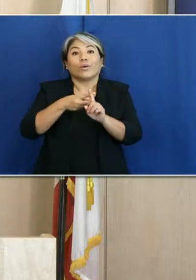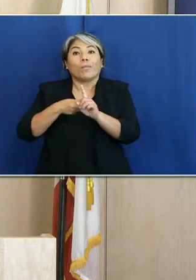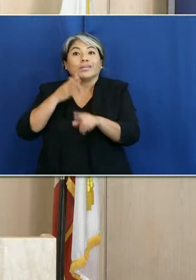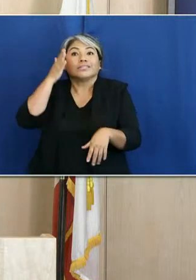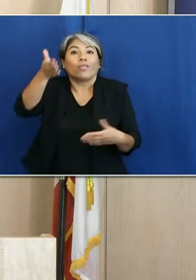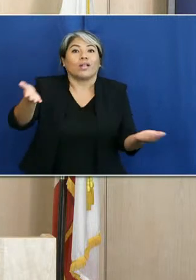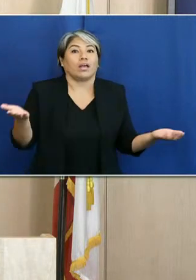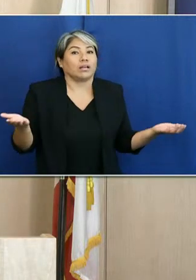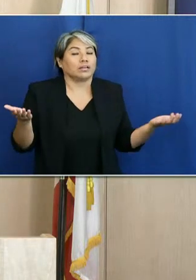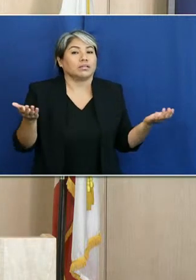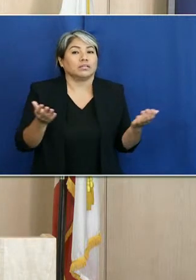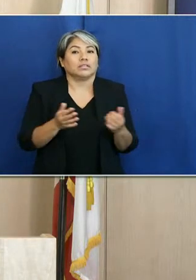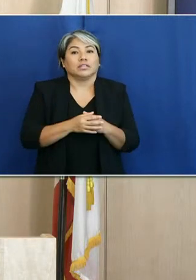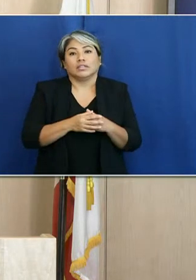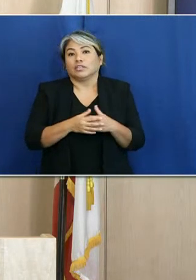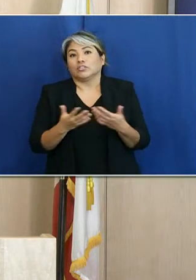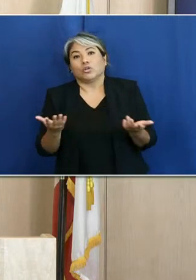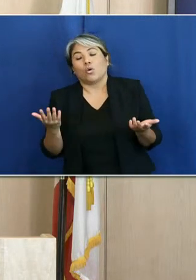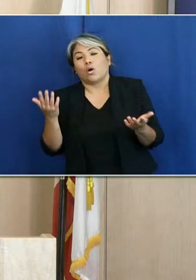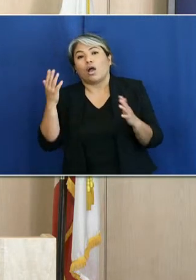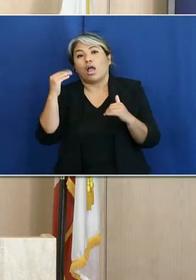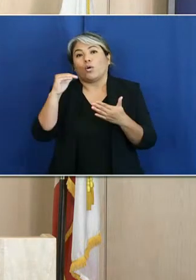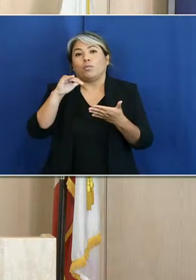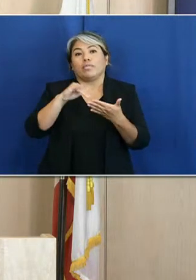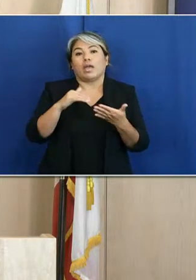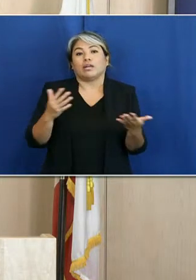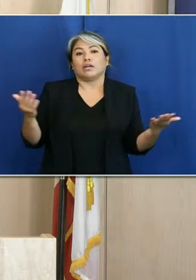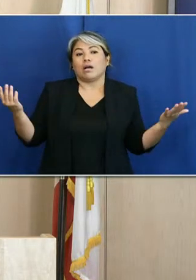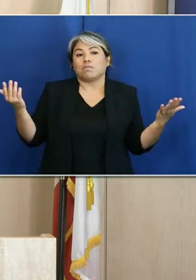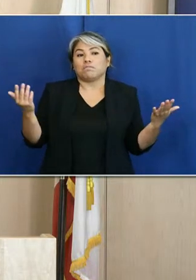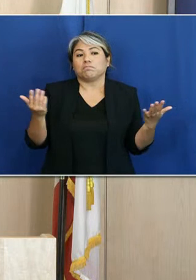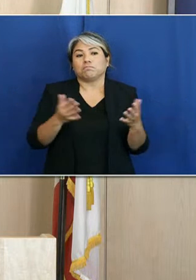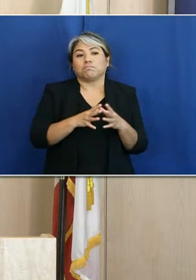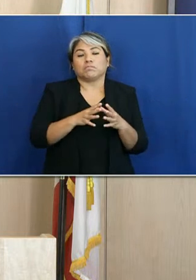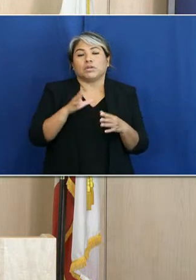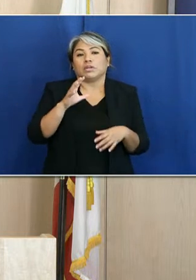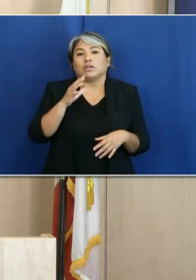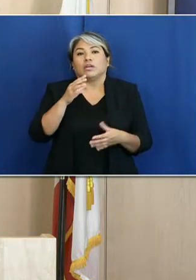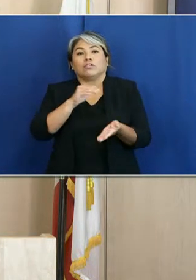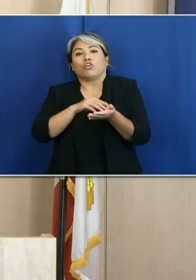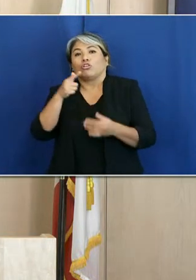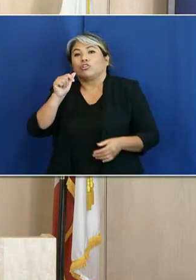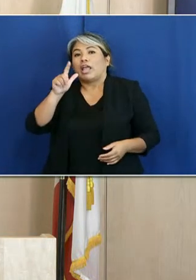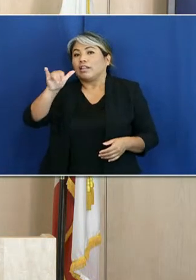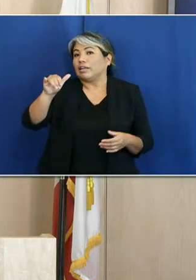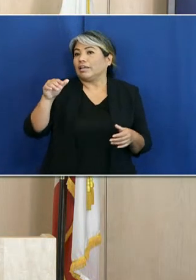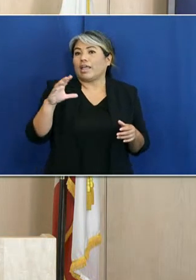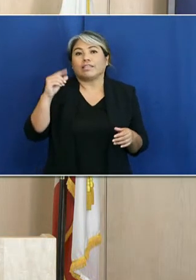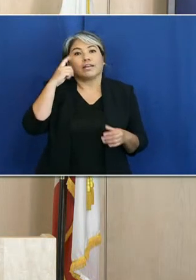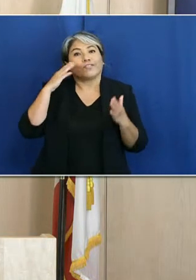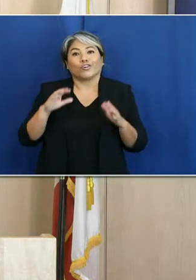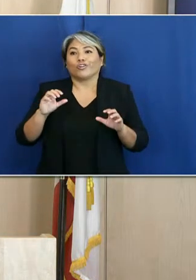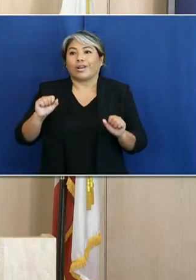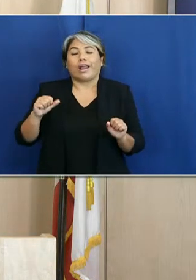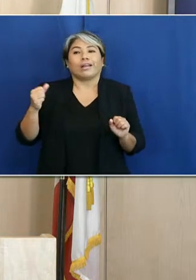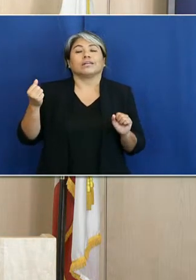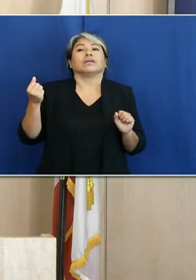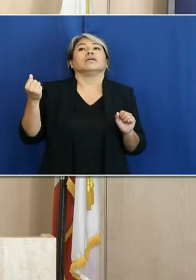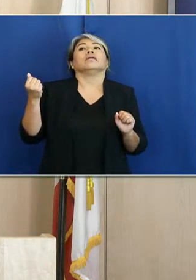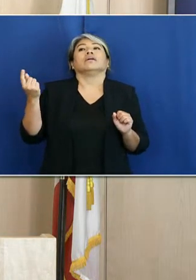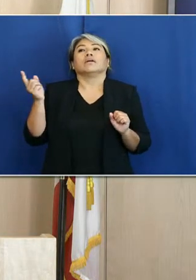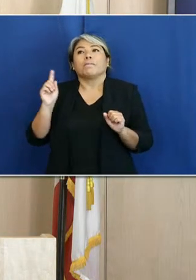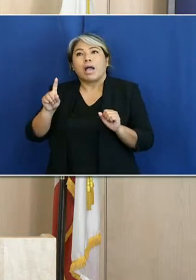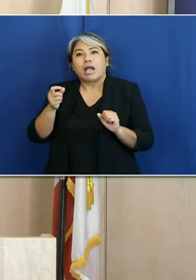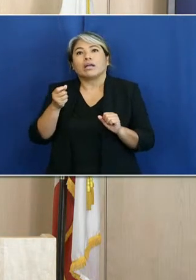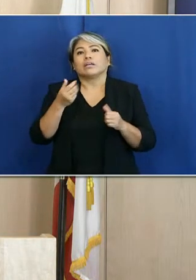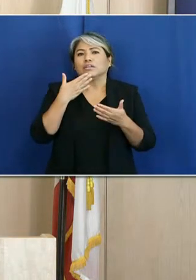line. So I hope that Dr. Galley can, and the governor can come back in a reasonable